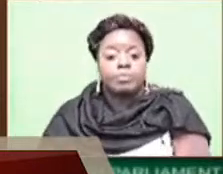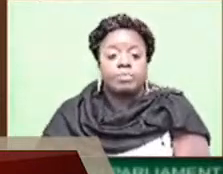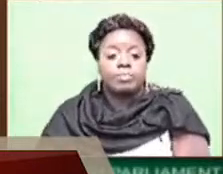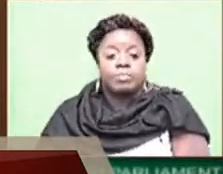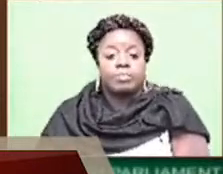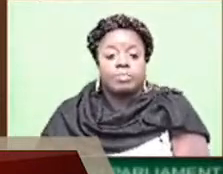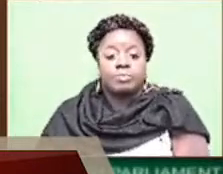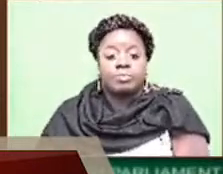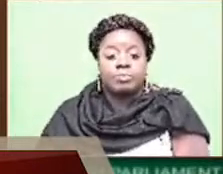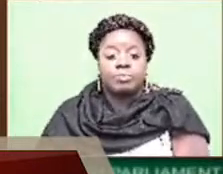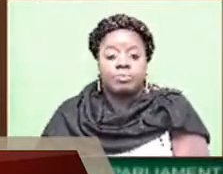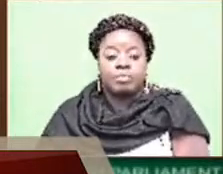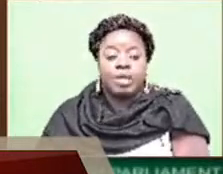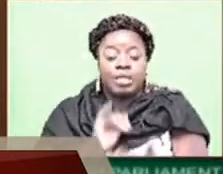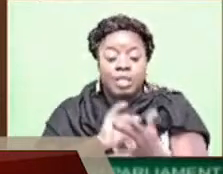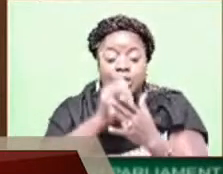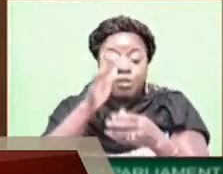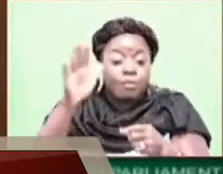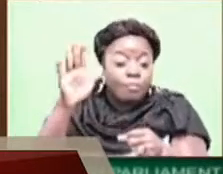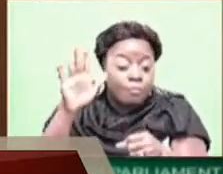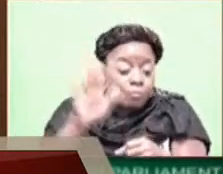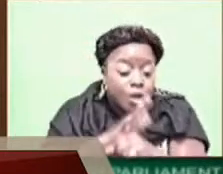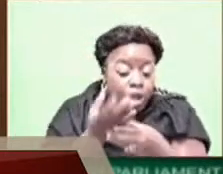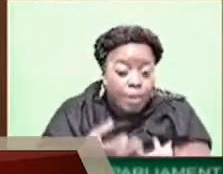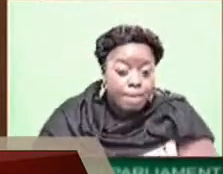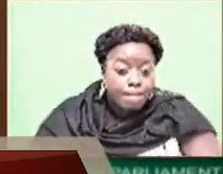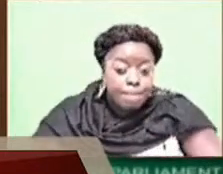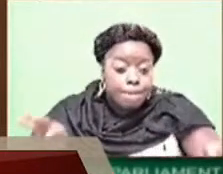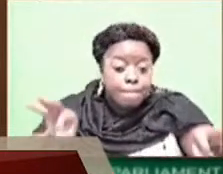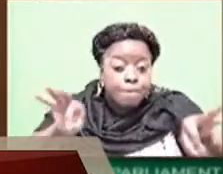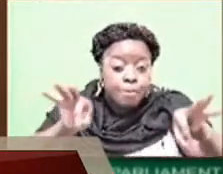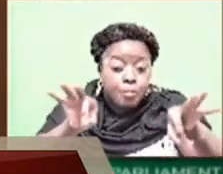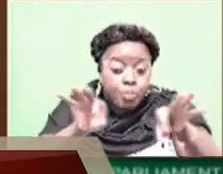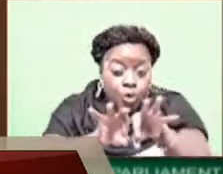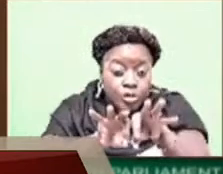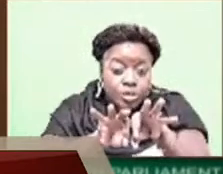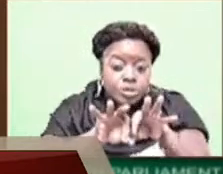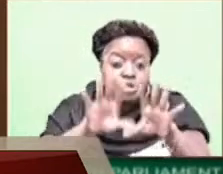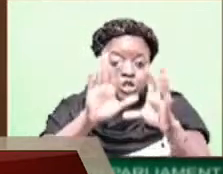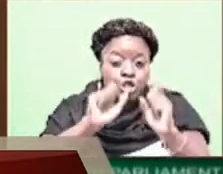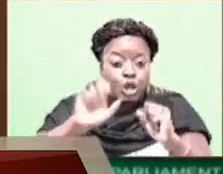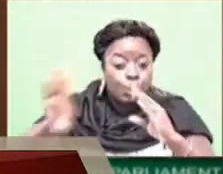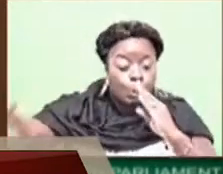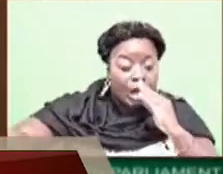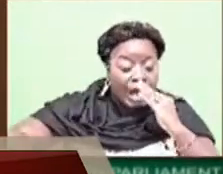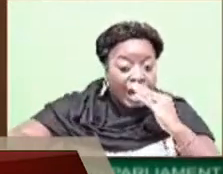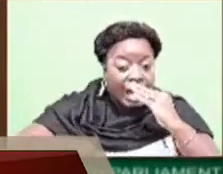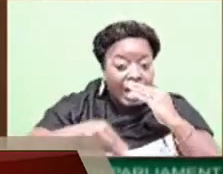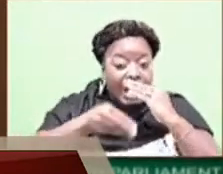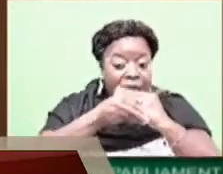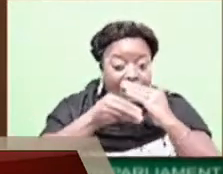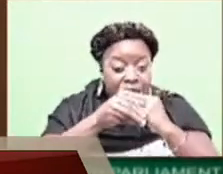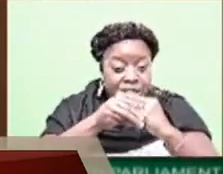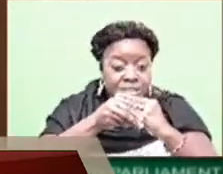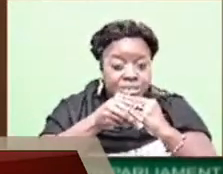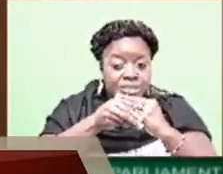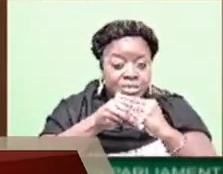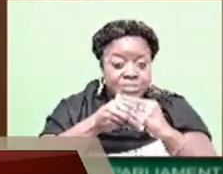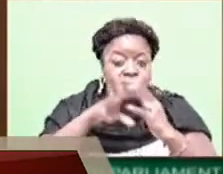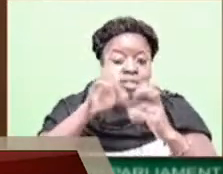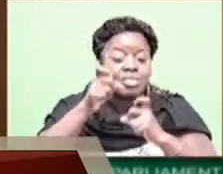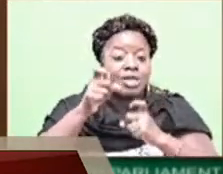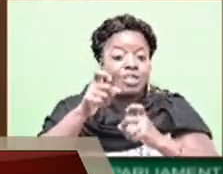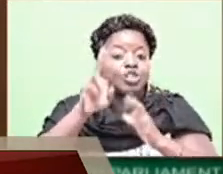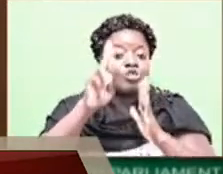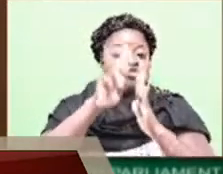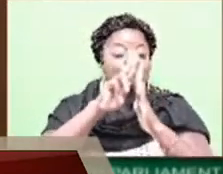This is the important fulcrum here, that we are inserting in a subsection 3 that regulations made